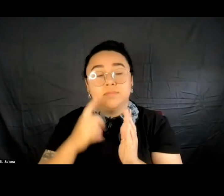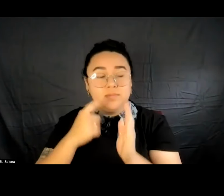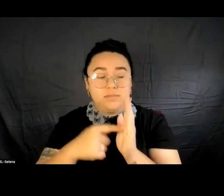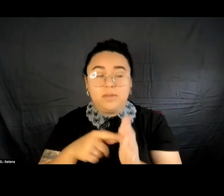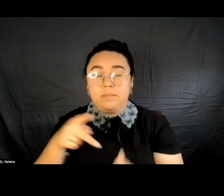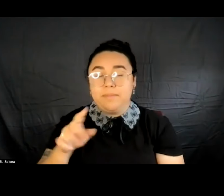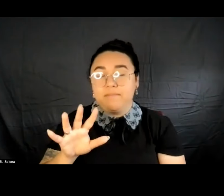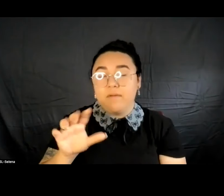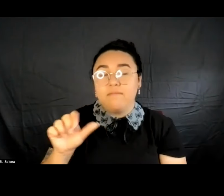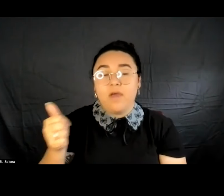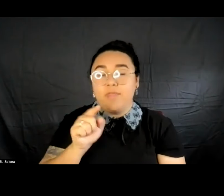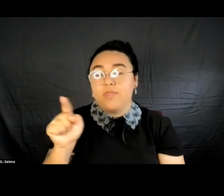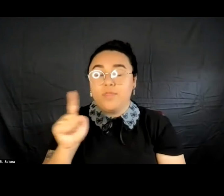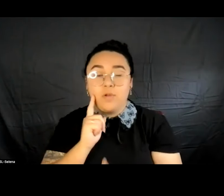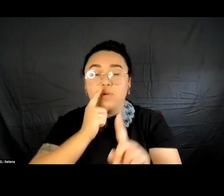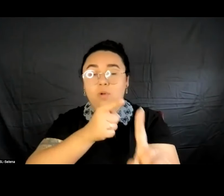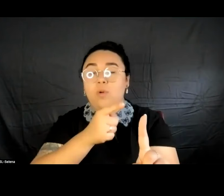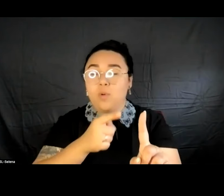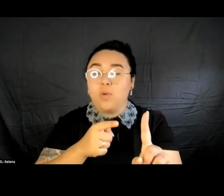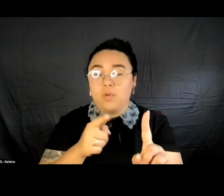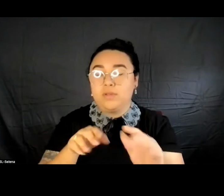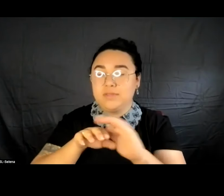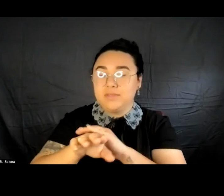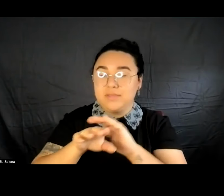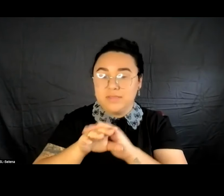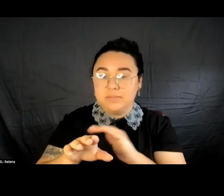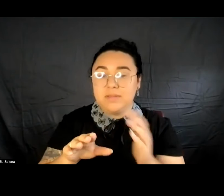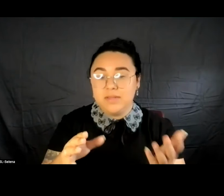others out there that are striving for accessibility,